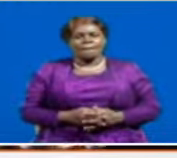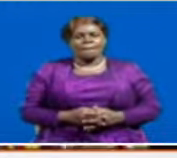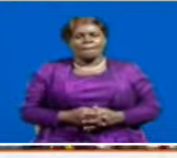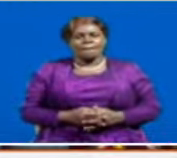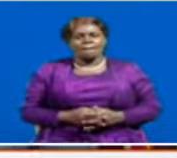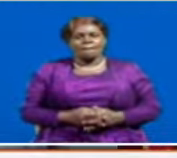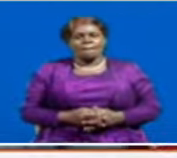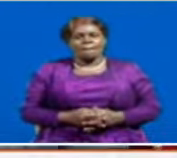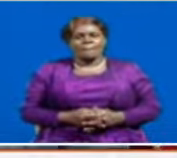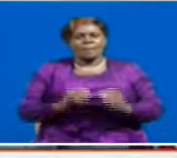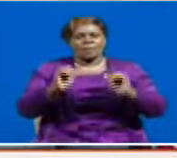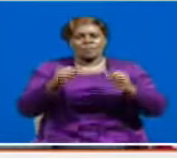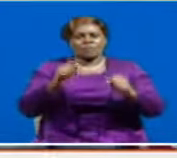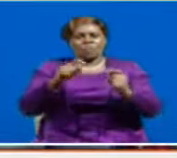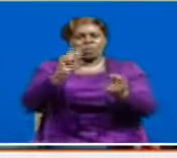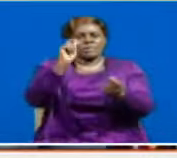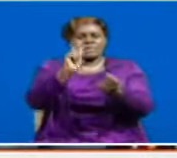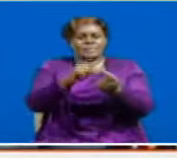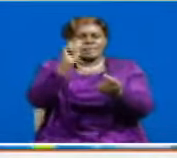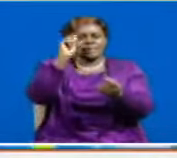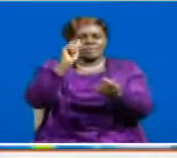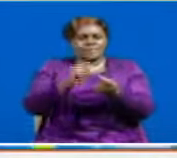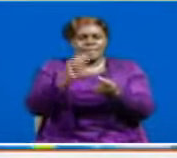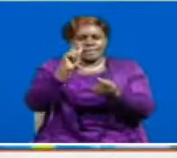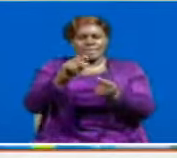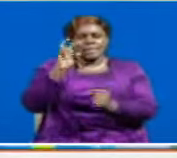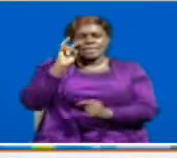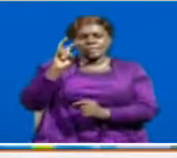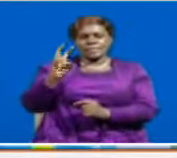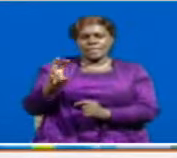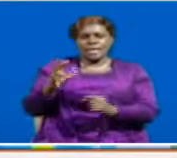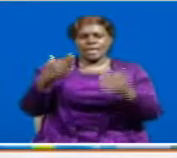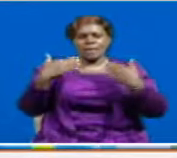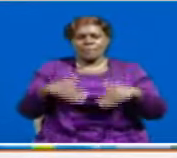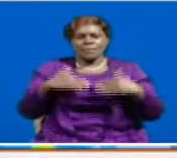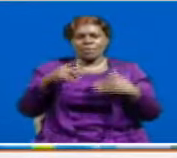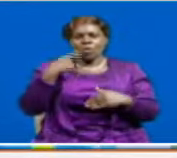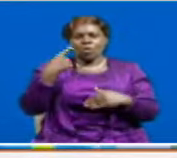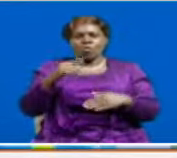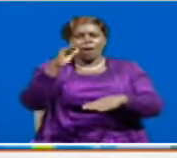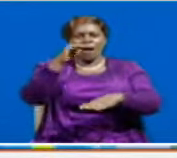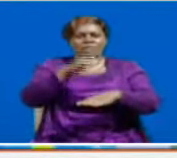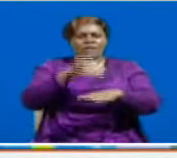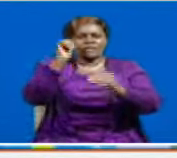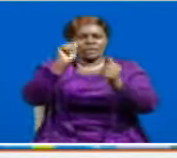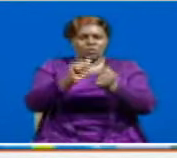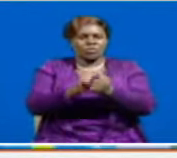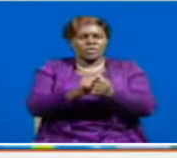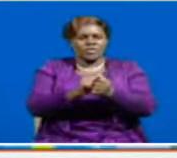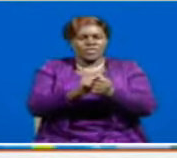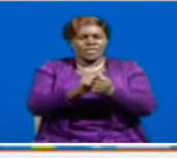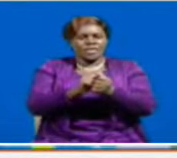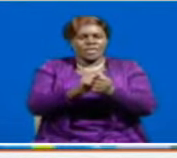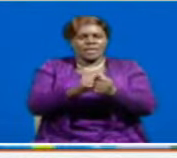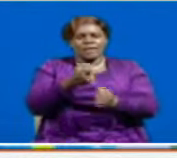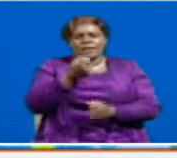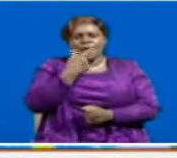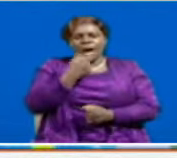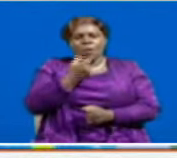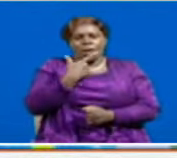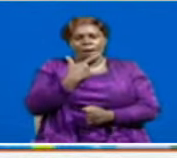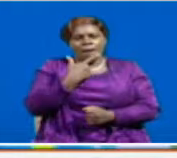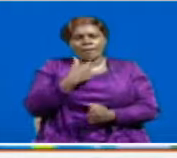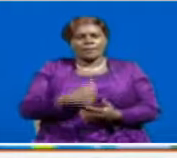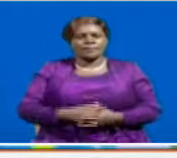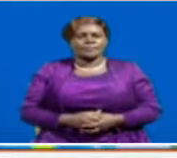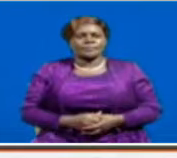wao wanaweza pima na waangalie wale wanariadha kama watakuwa kikimbia bila kuwa na